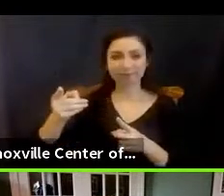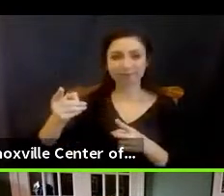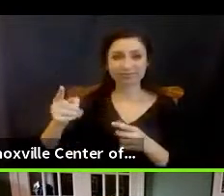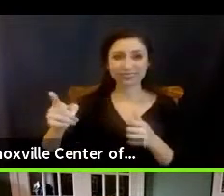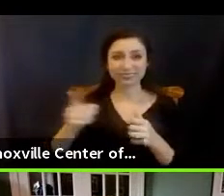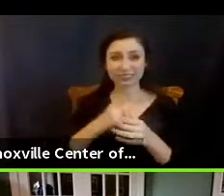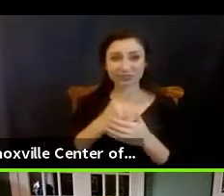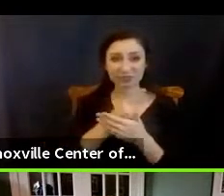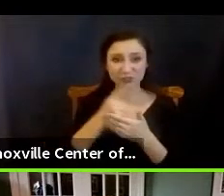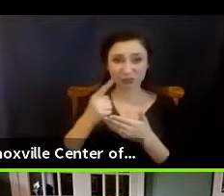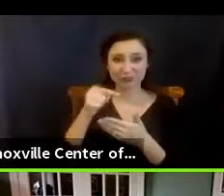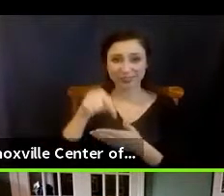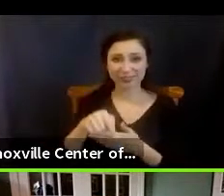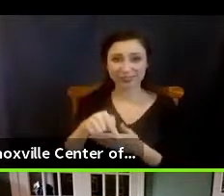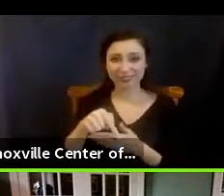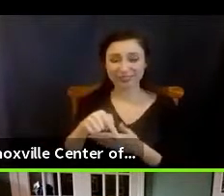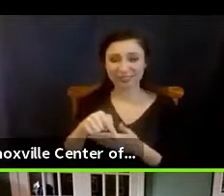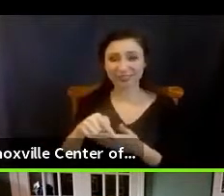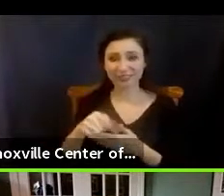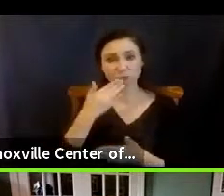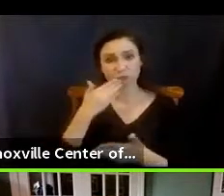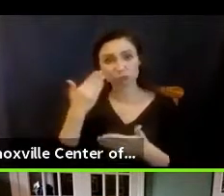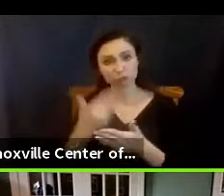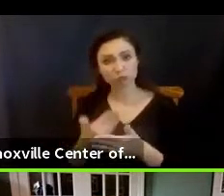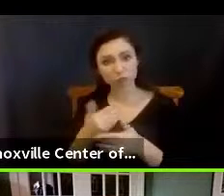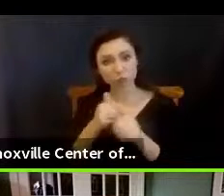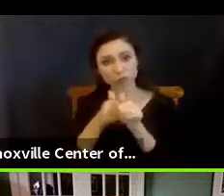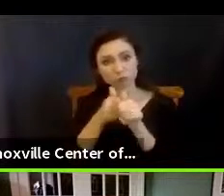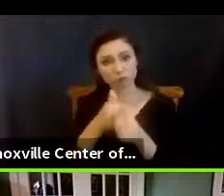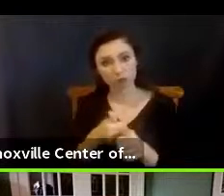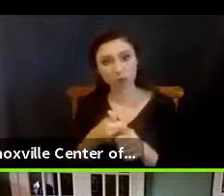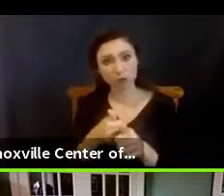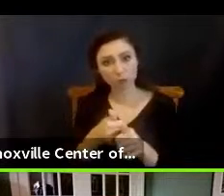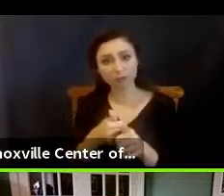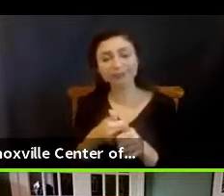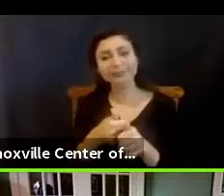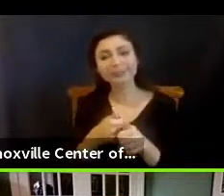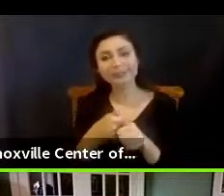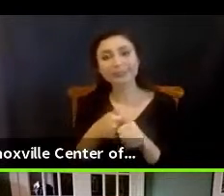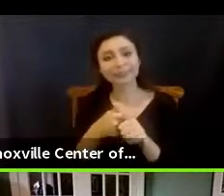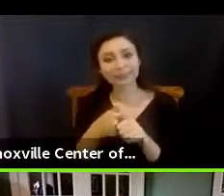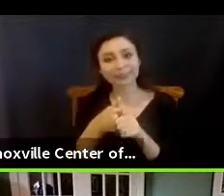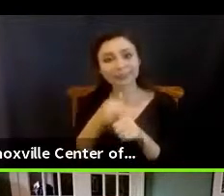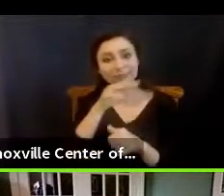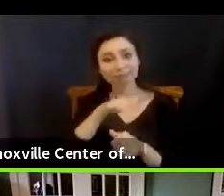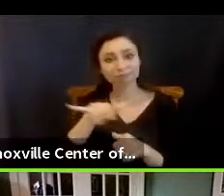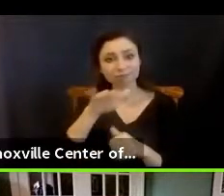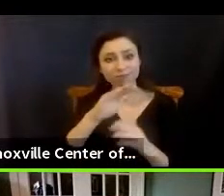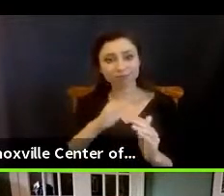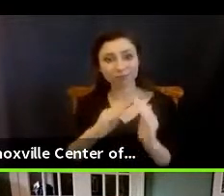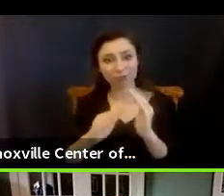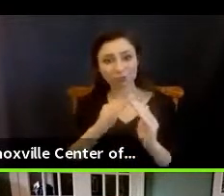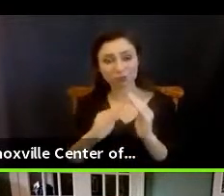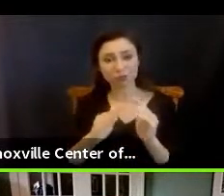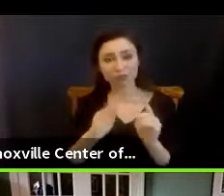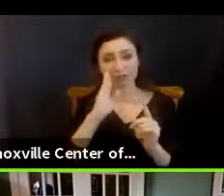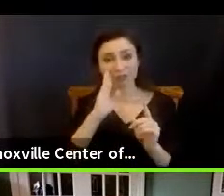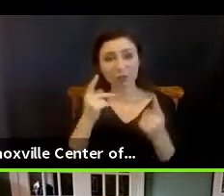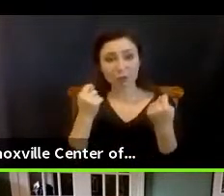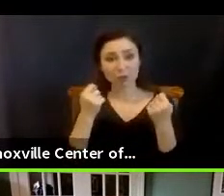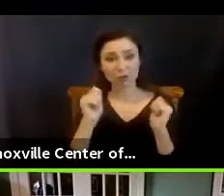or so of this, that there seemed to be pretty good compliance in our community, that they would try